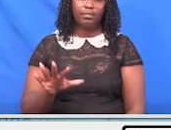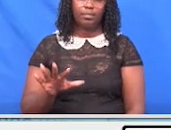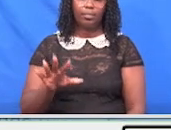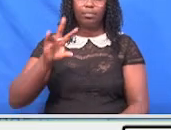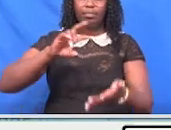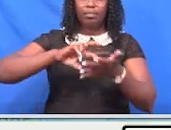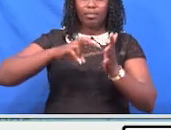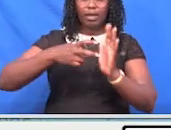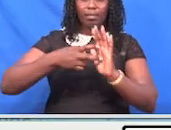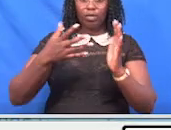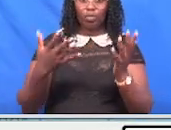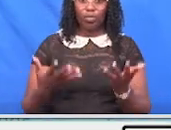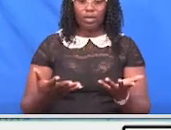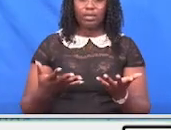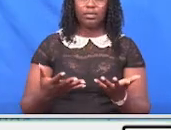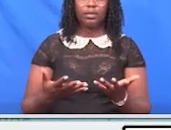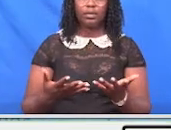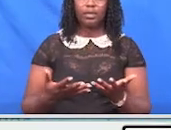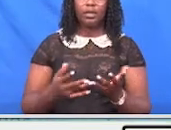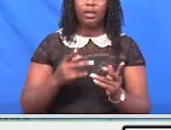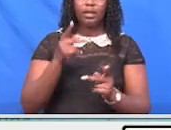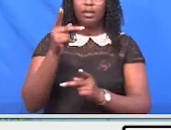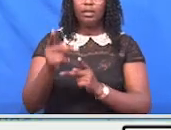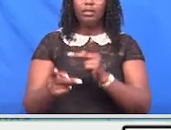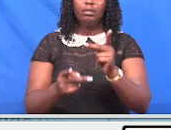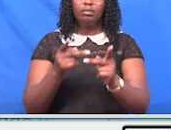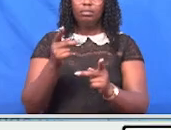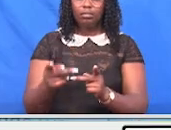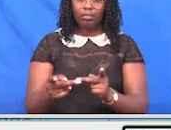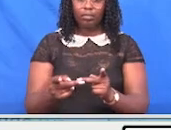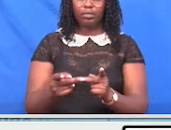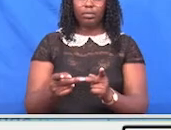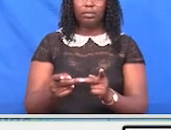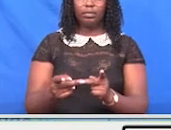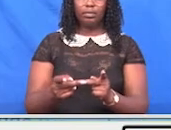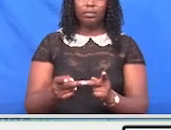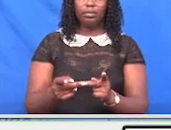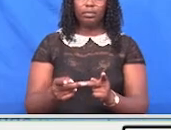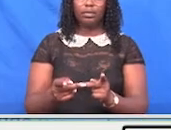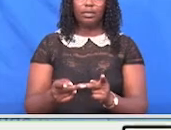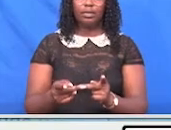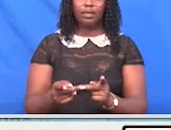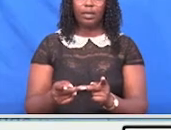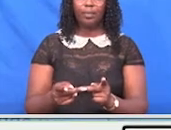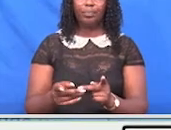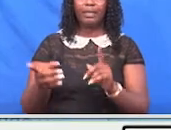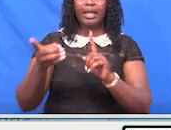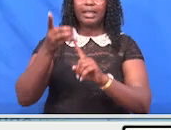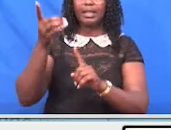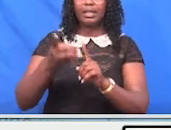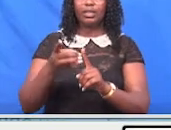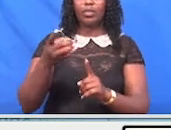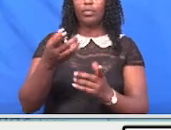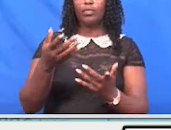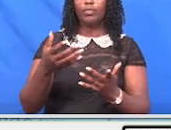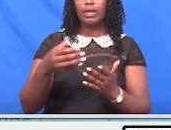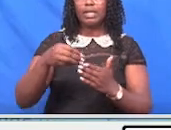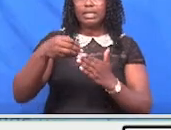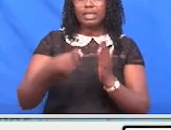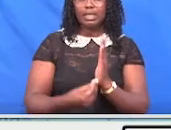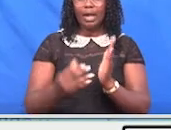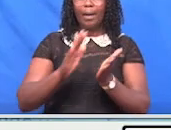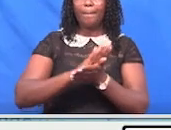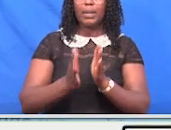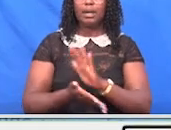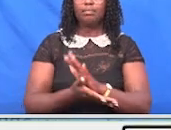it means if, regardless of the processes, regardless of the 60 days, your date of receipt becomes your date of